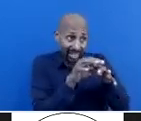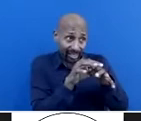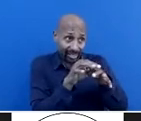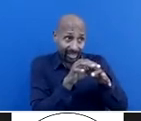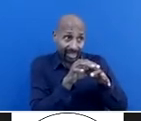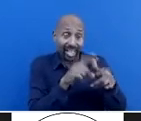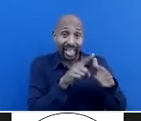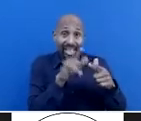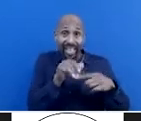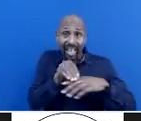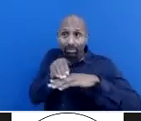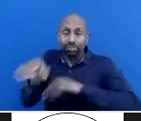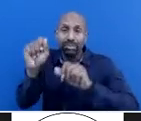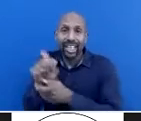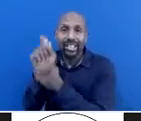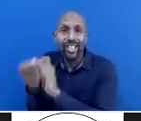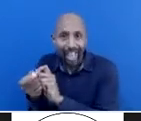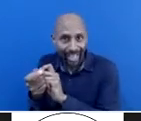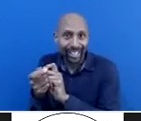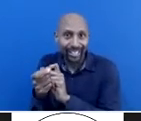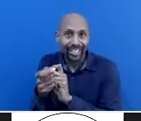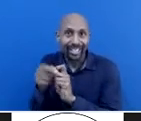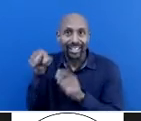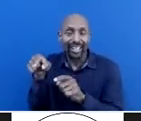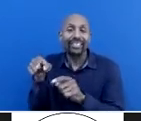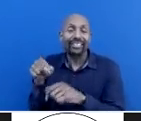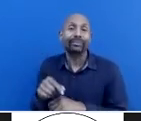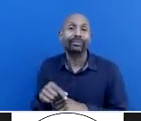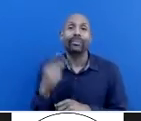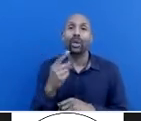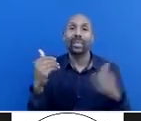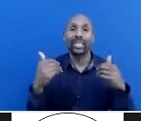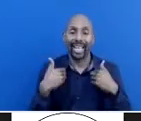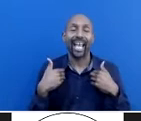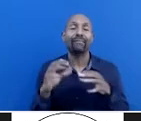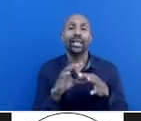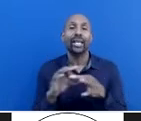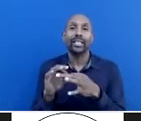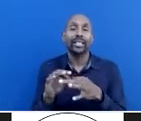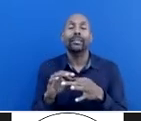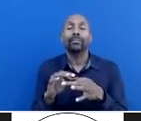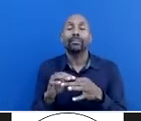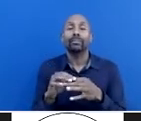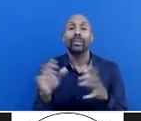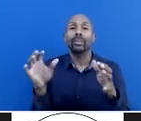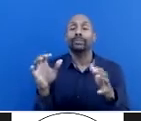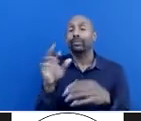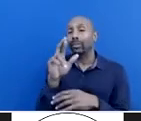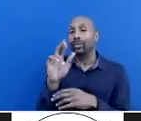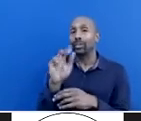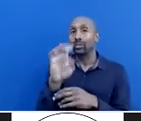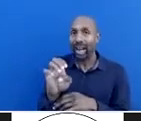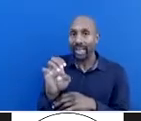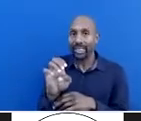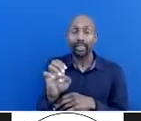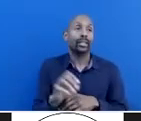there is always a relationship between ritual practice, which produces something in the unseen, and then the bringing of that